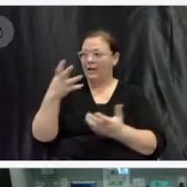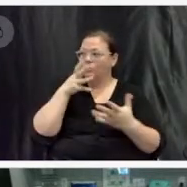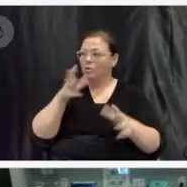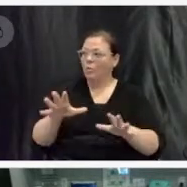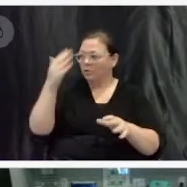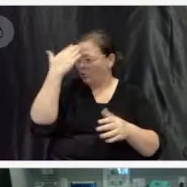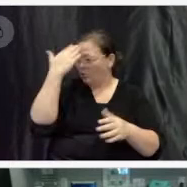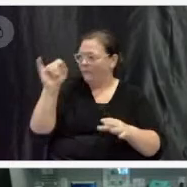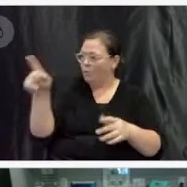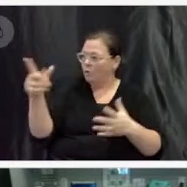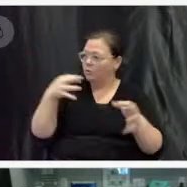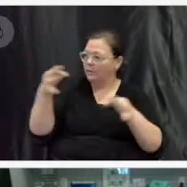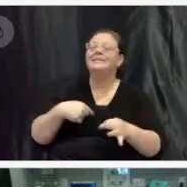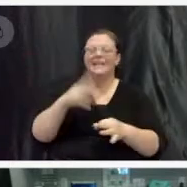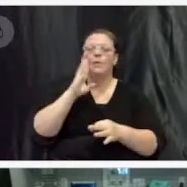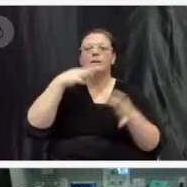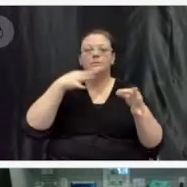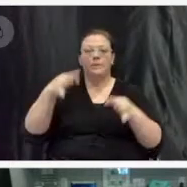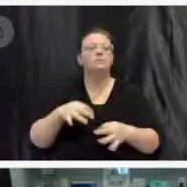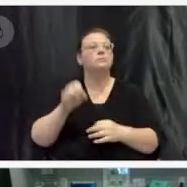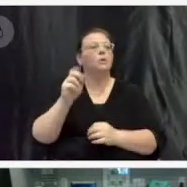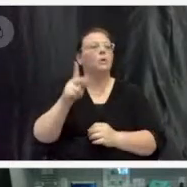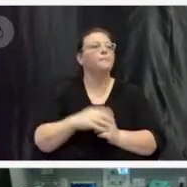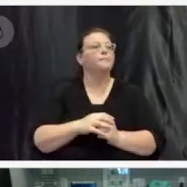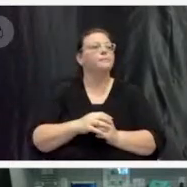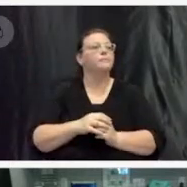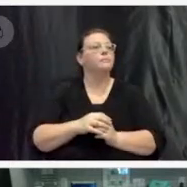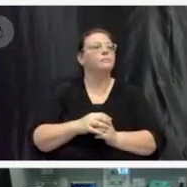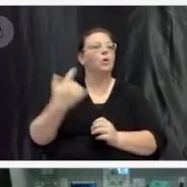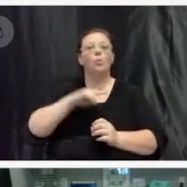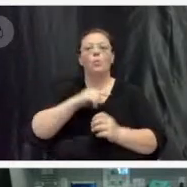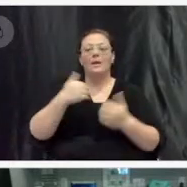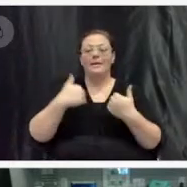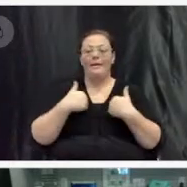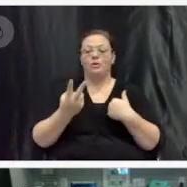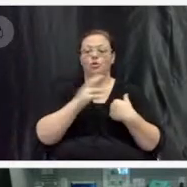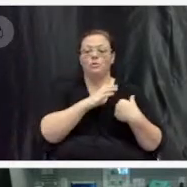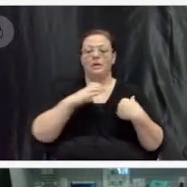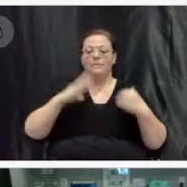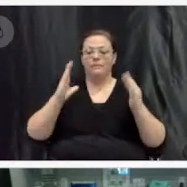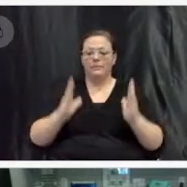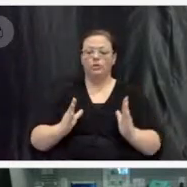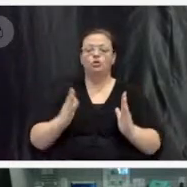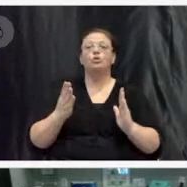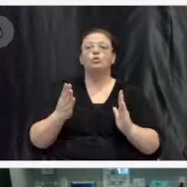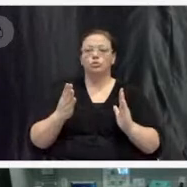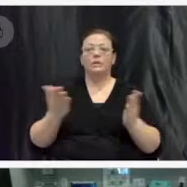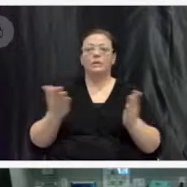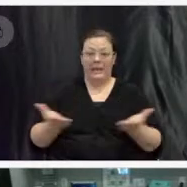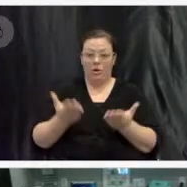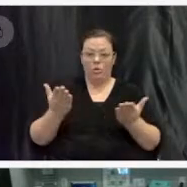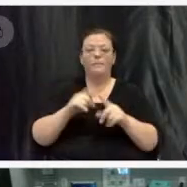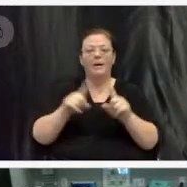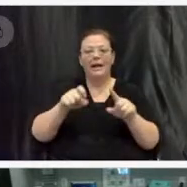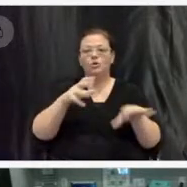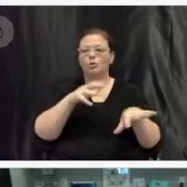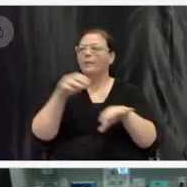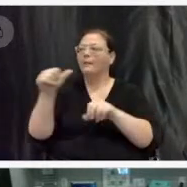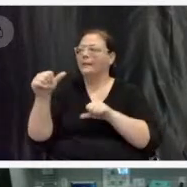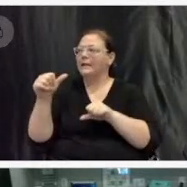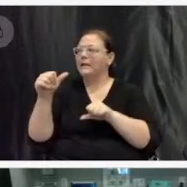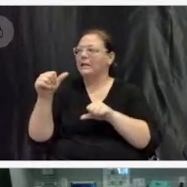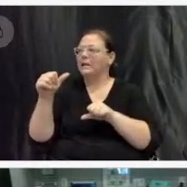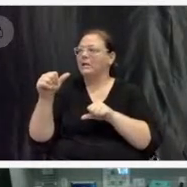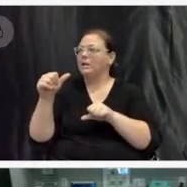to them or. Yes, I will explain to them. So we had 2 commissioners that had to leave on